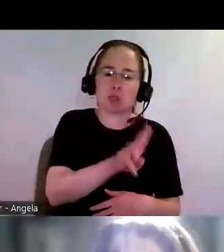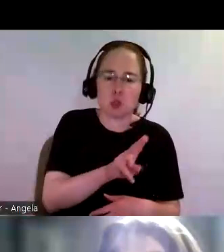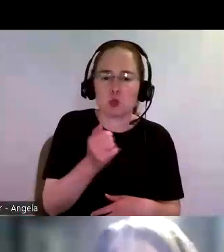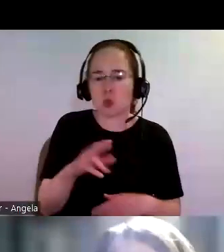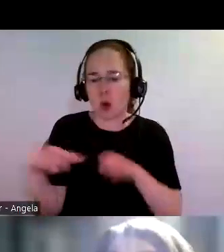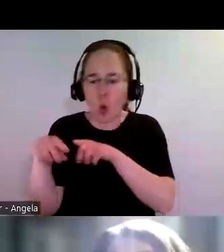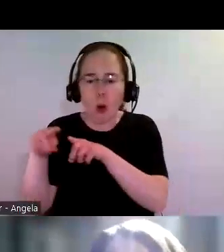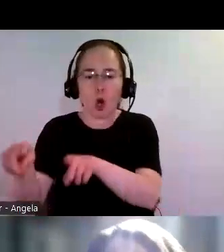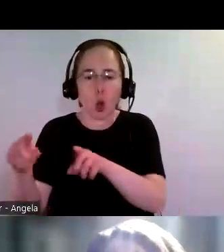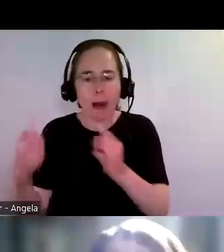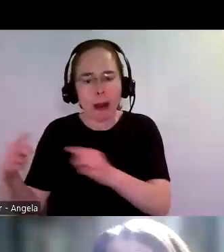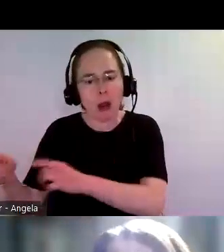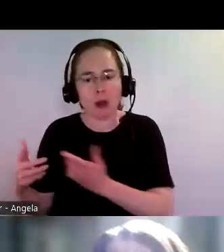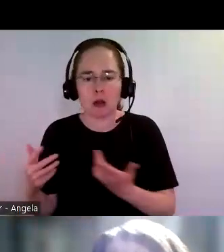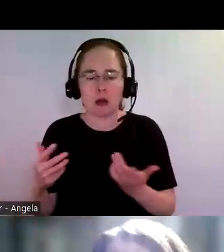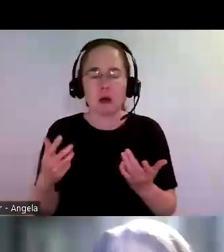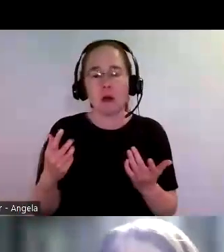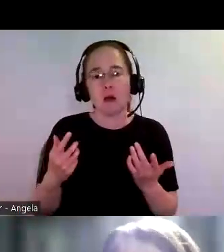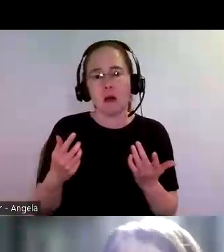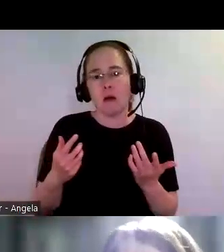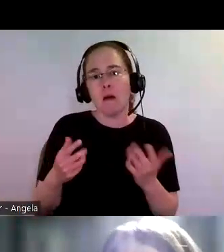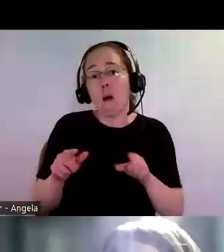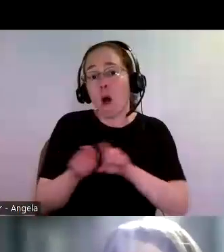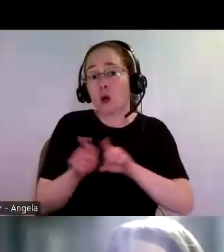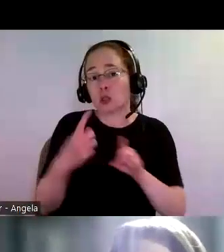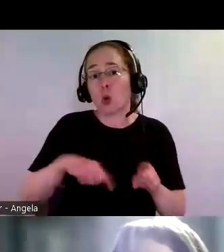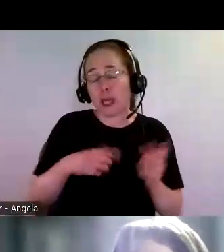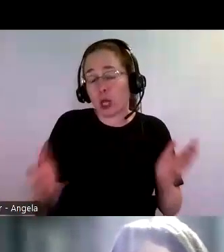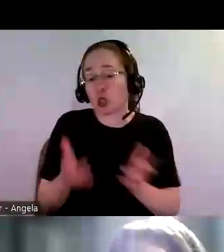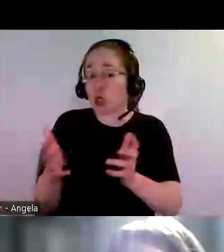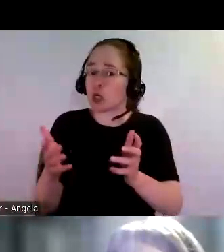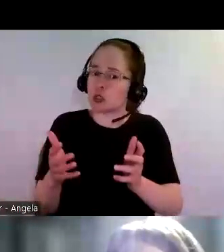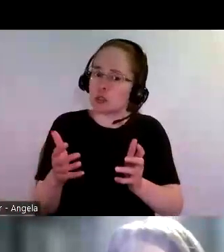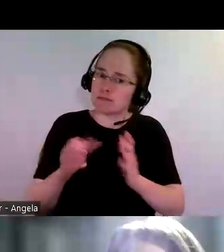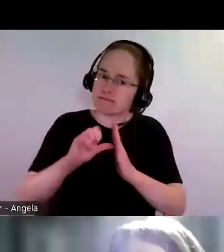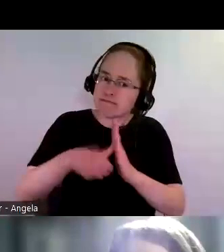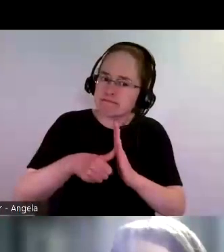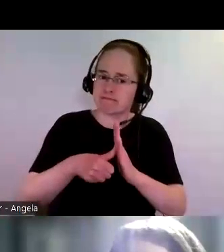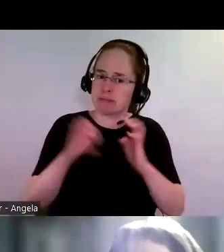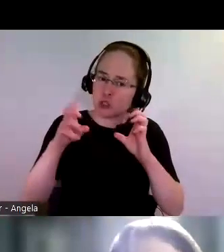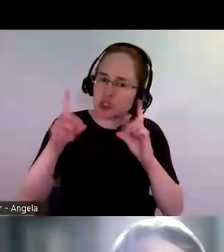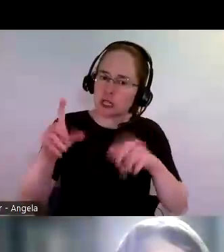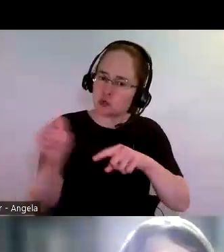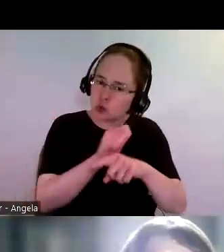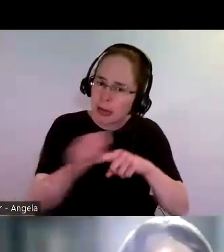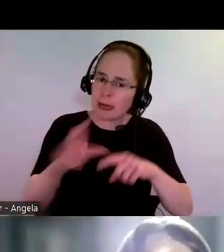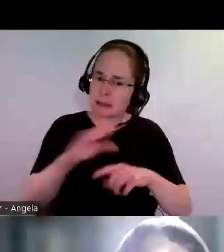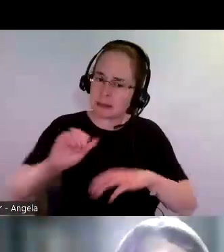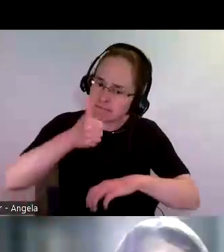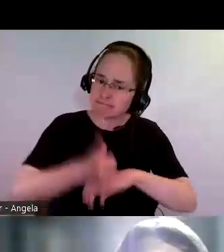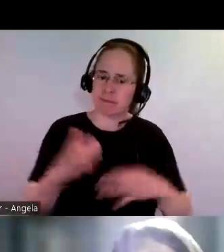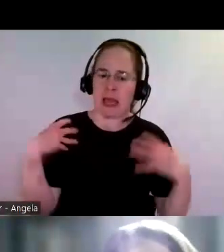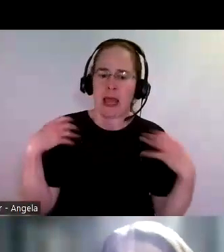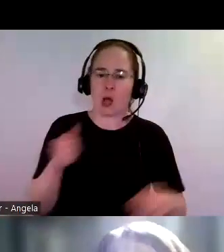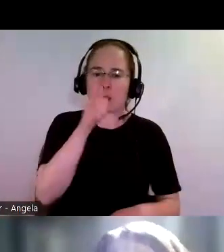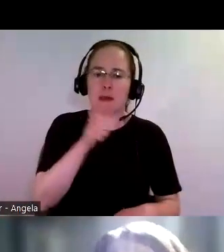co-occurring. We also encourage huge educational trainings and implementations of healthy coping